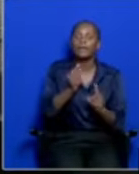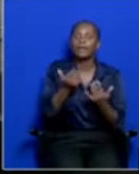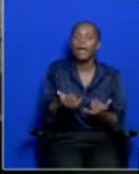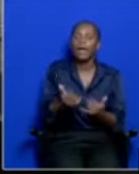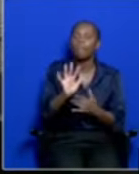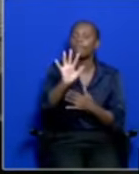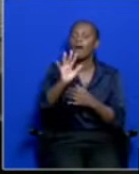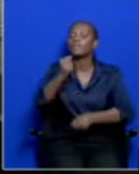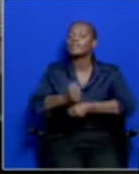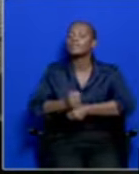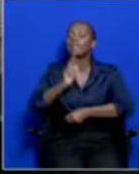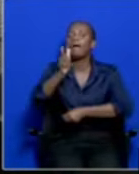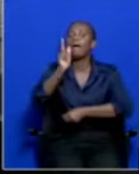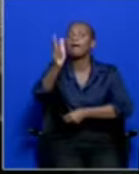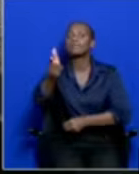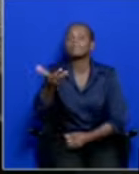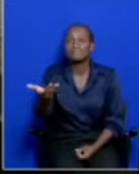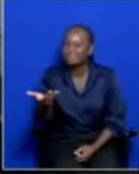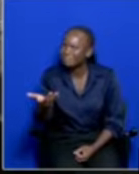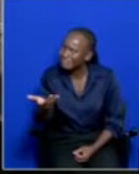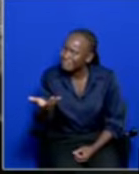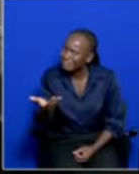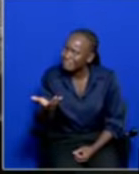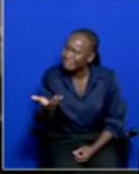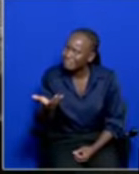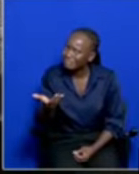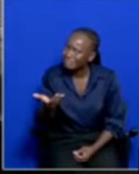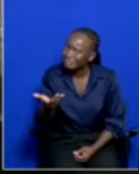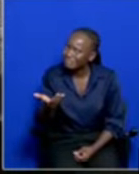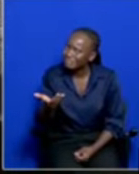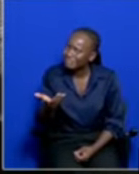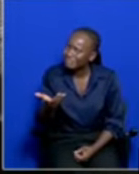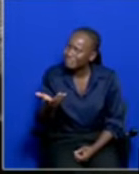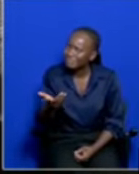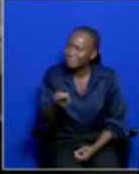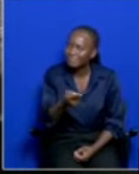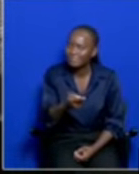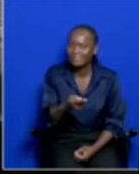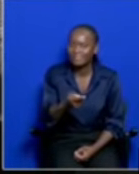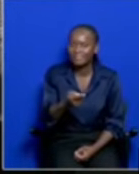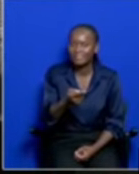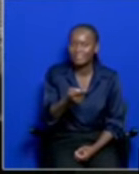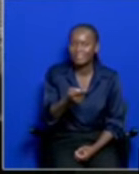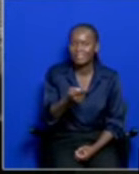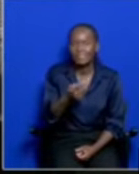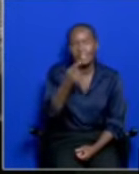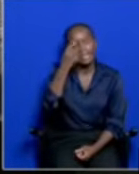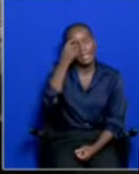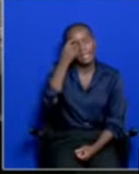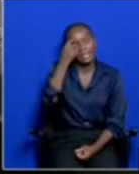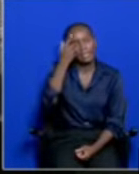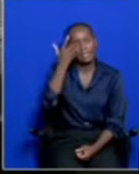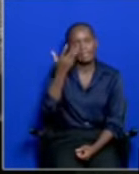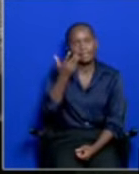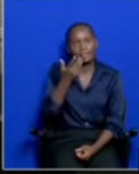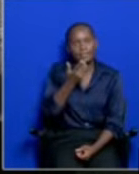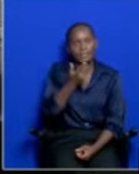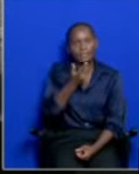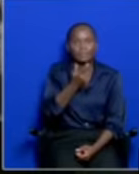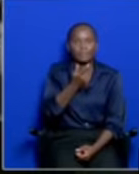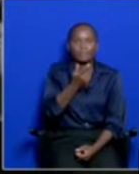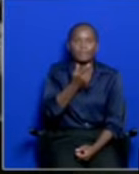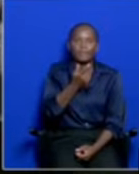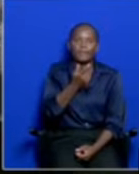26. It will be difficult to, prosecute people because